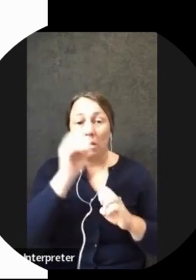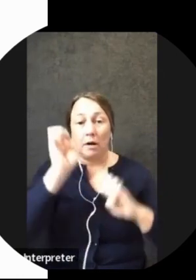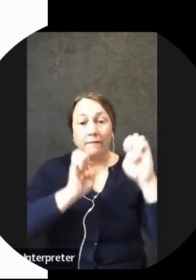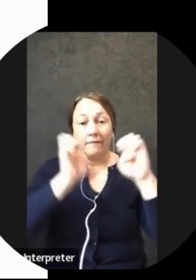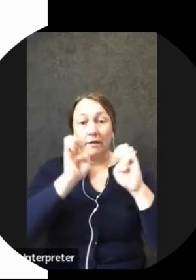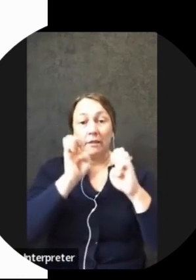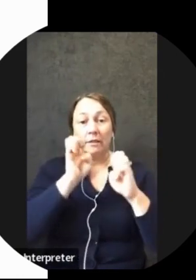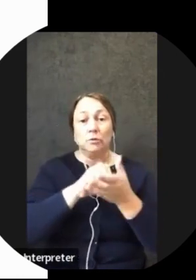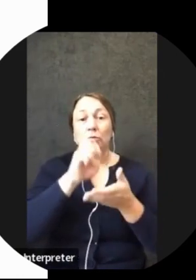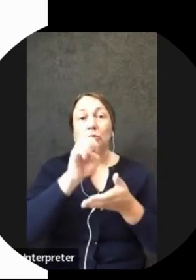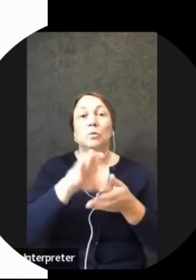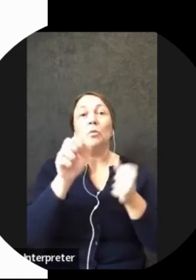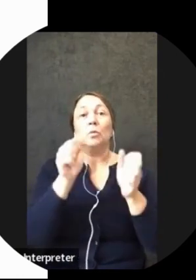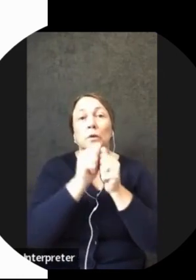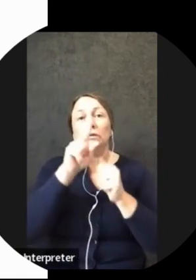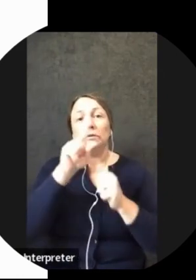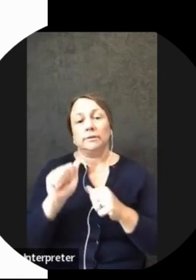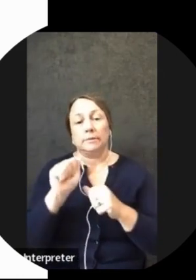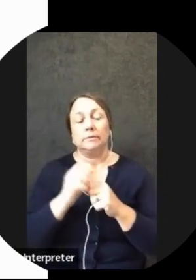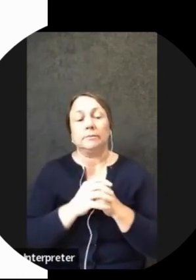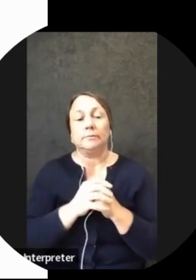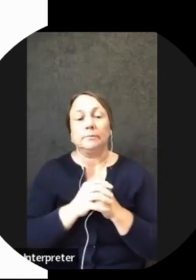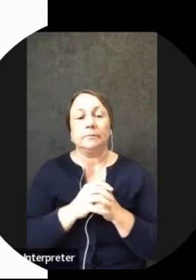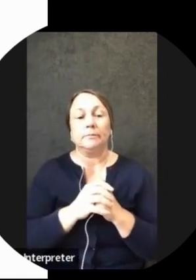students with disabilities.